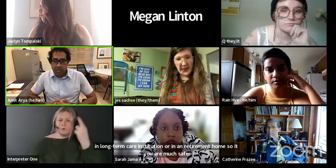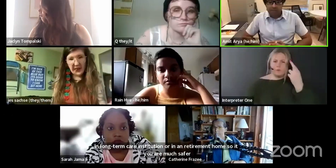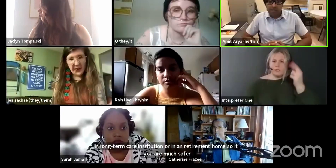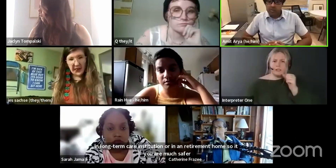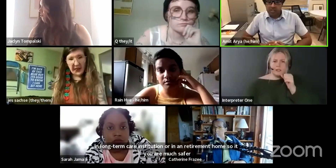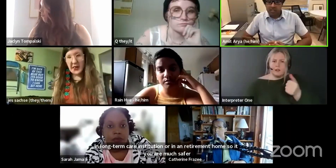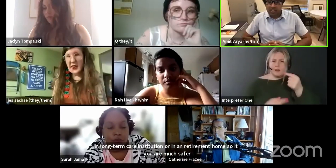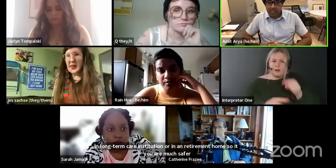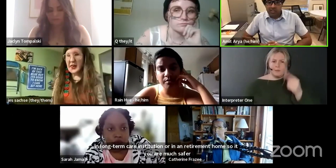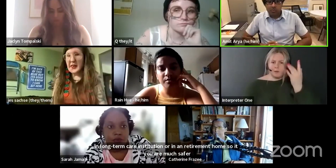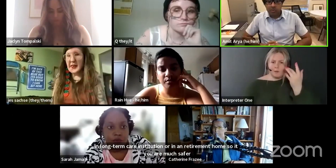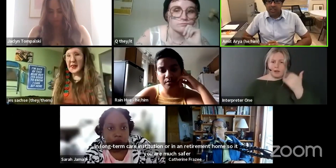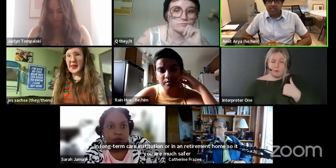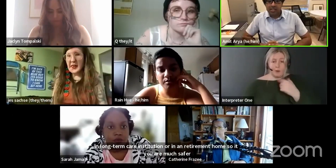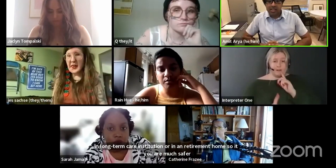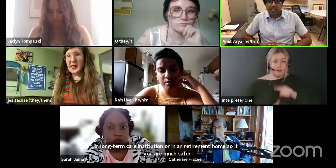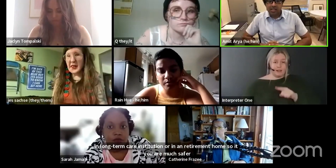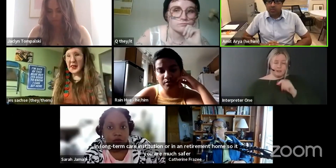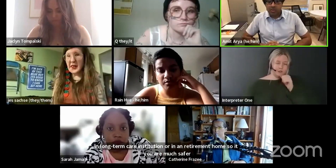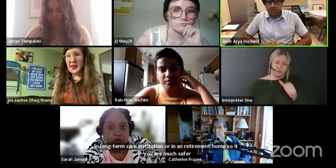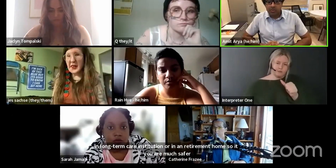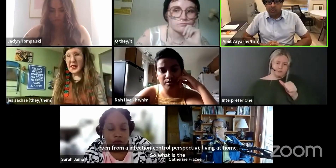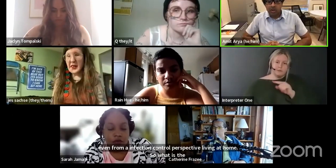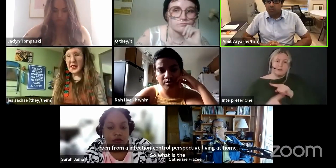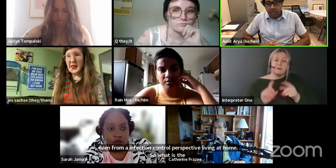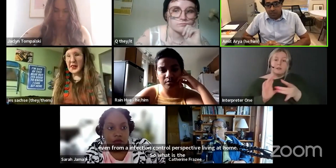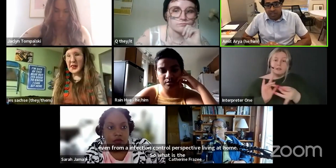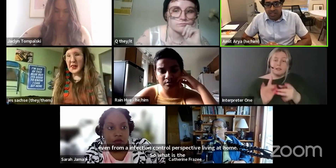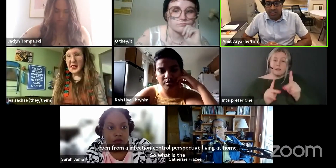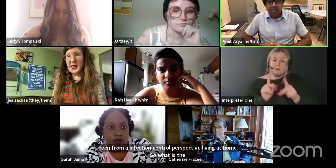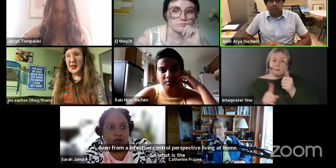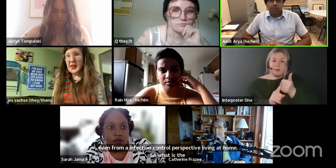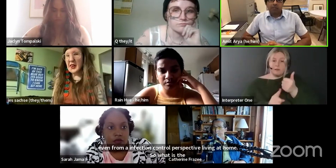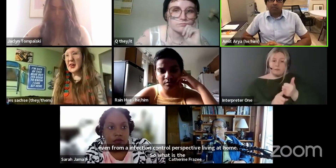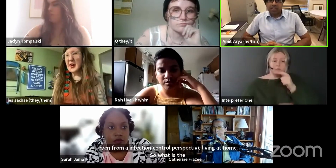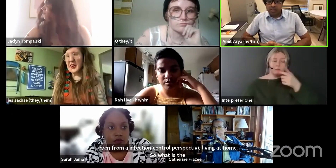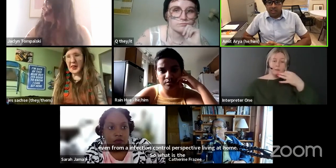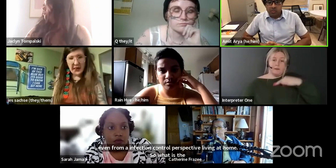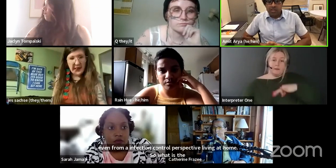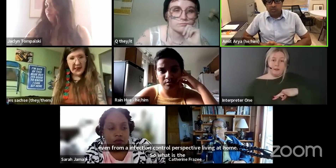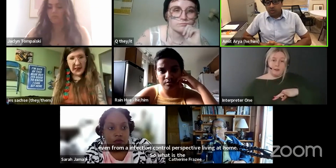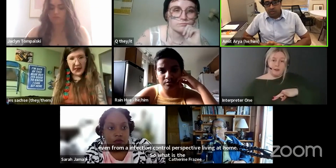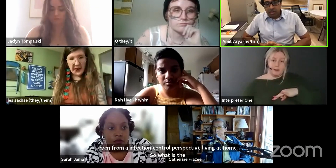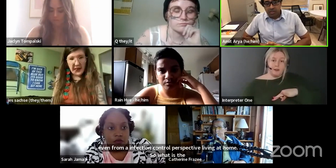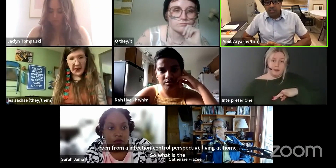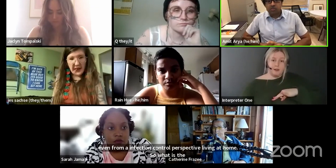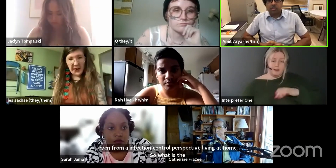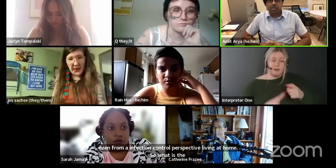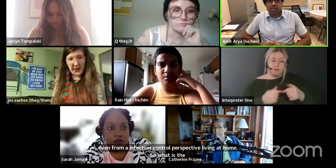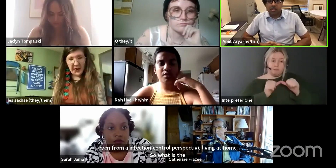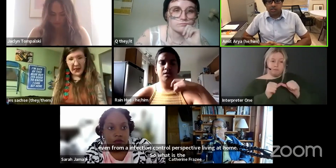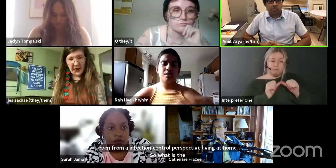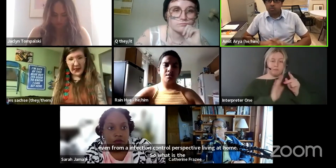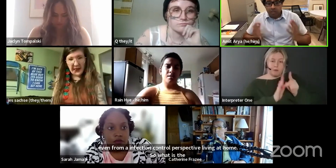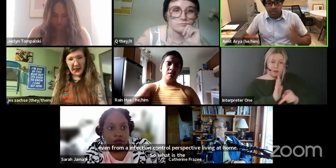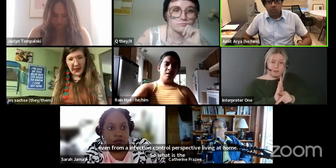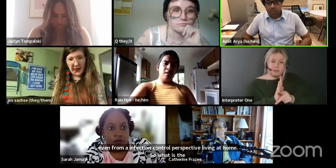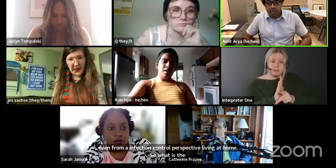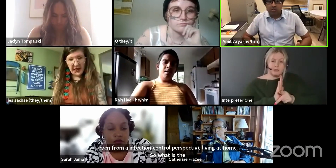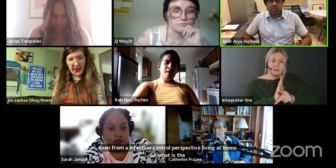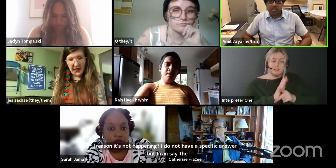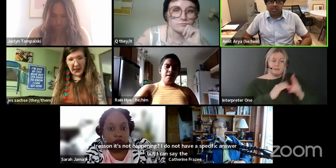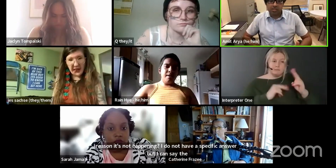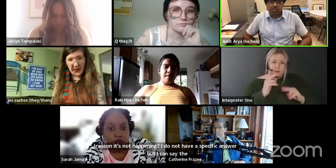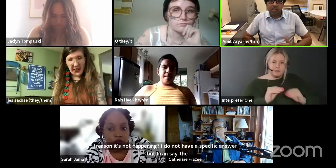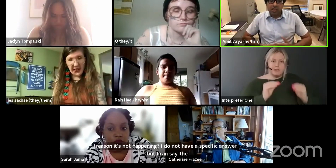I don't have a specific answer, but I can say that the people who are benefiting from continuing this policy of institutionalization, building